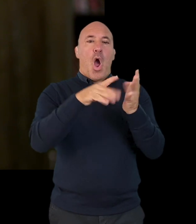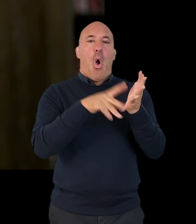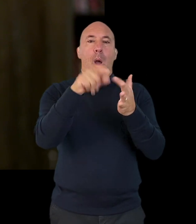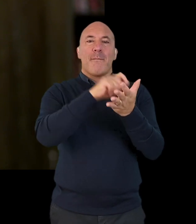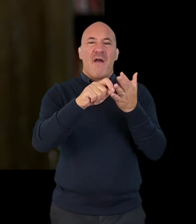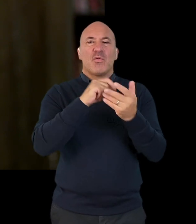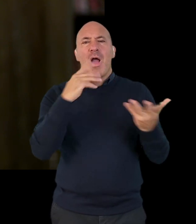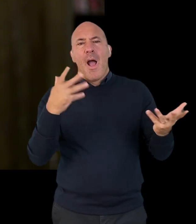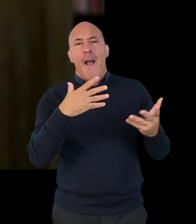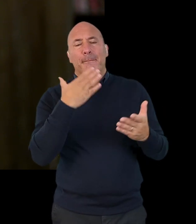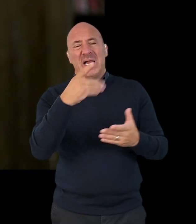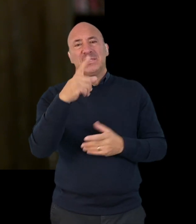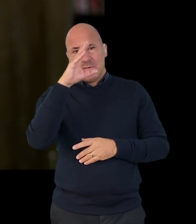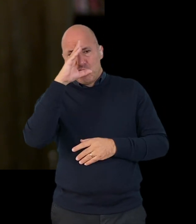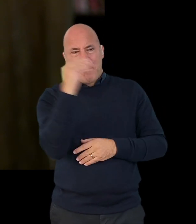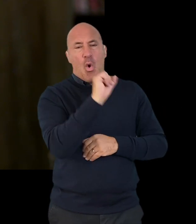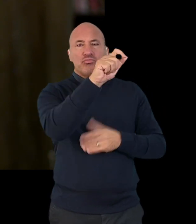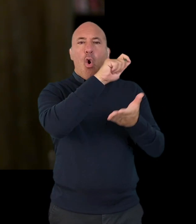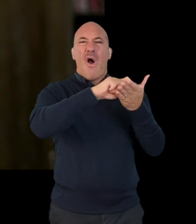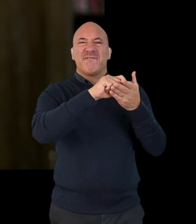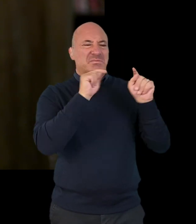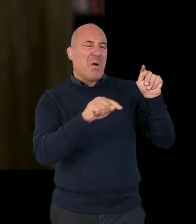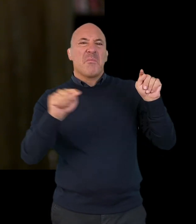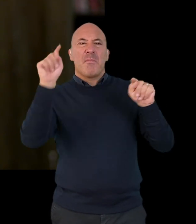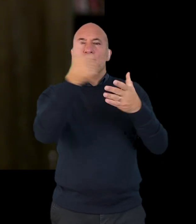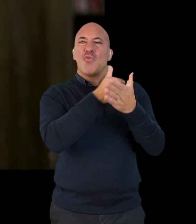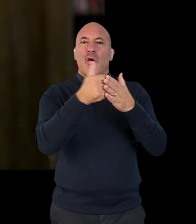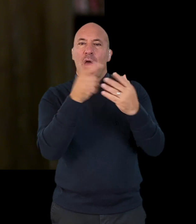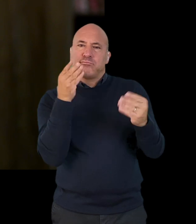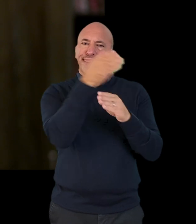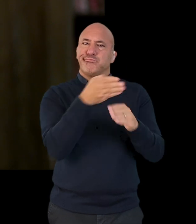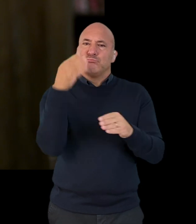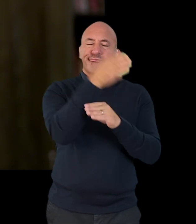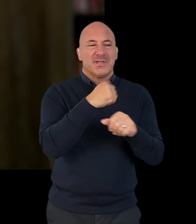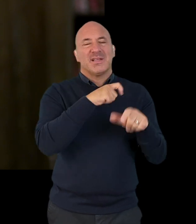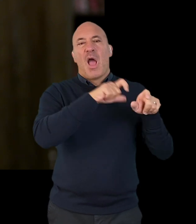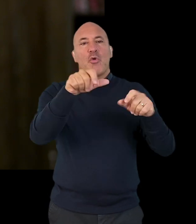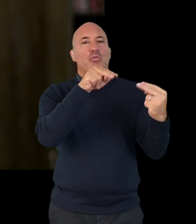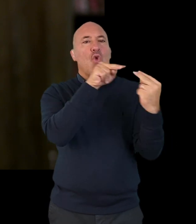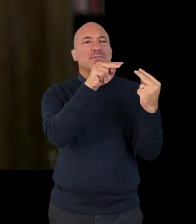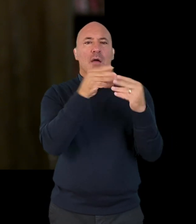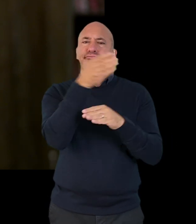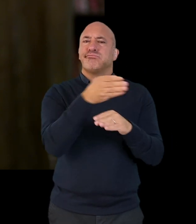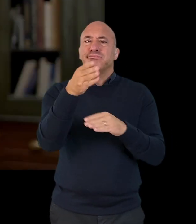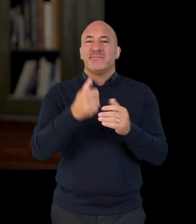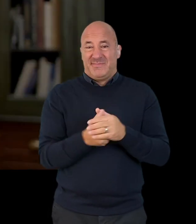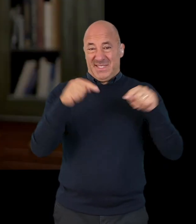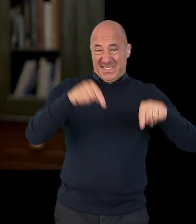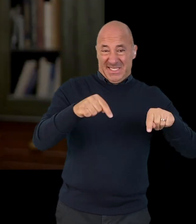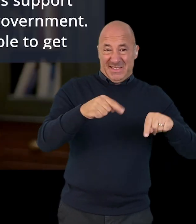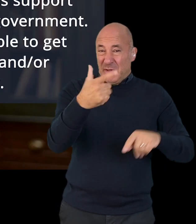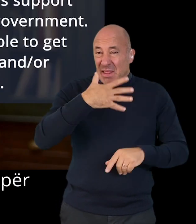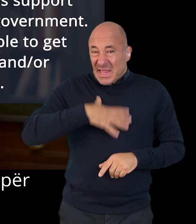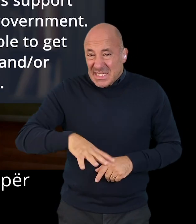it is very likely that the Home Office will ask you to report to one of their offices on a regular basis to keep in touch with them. And